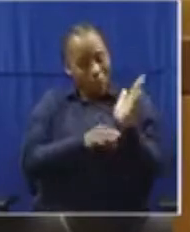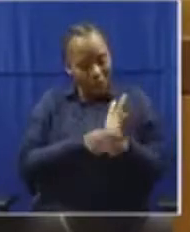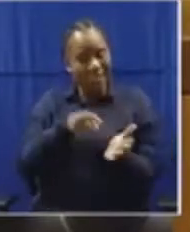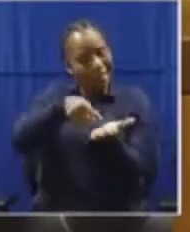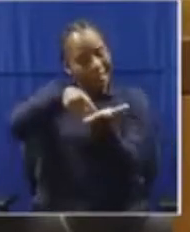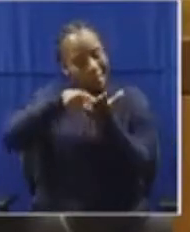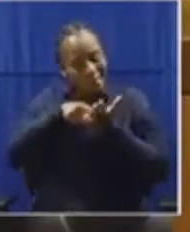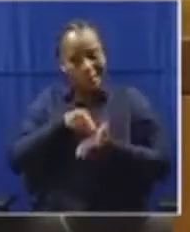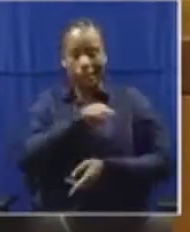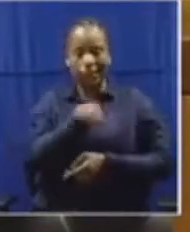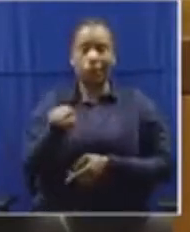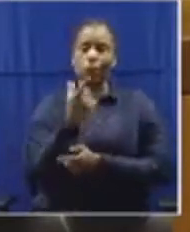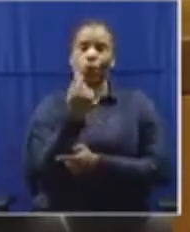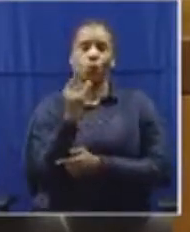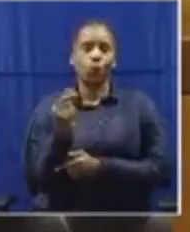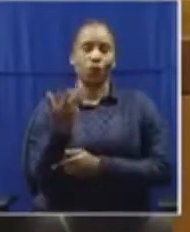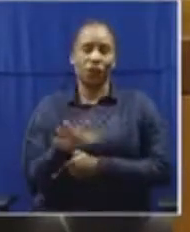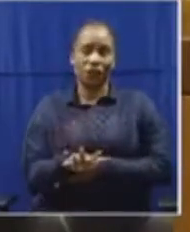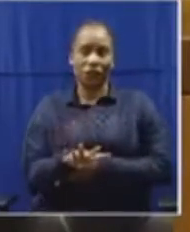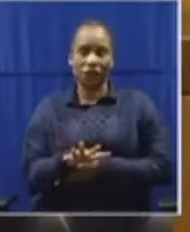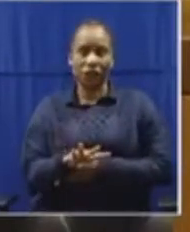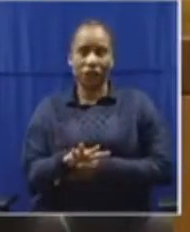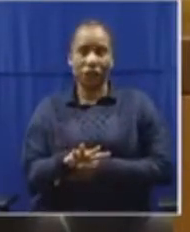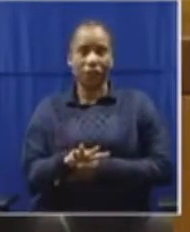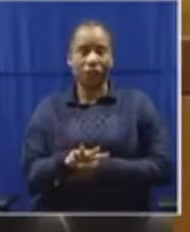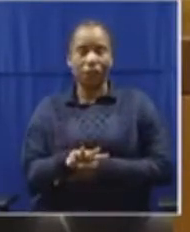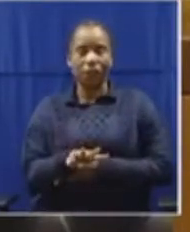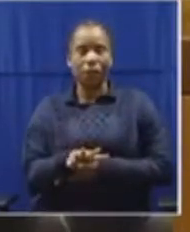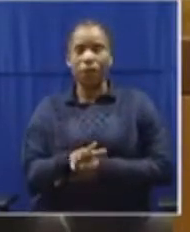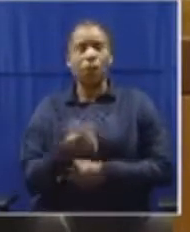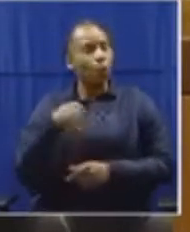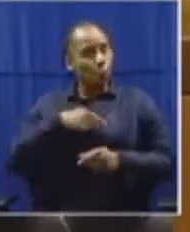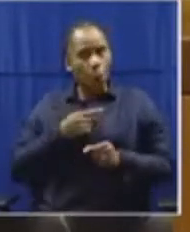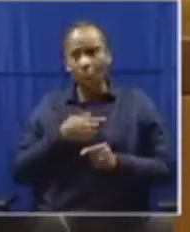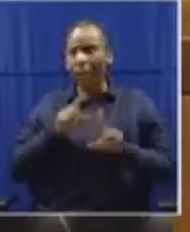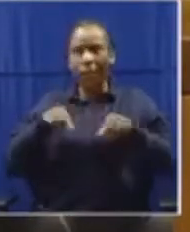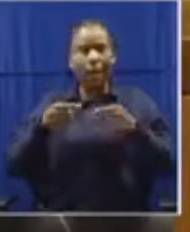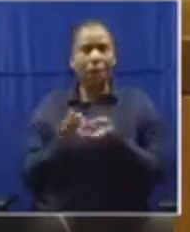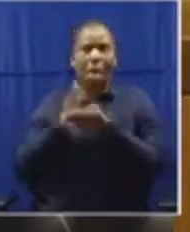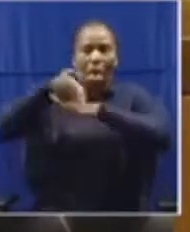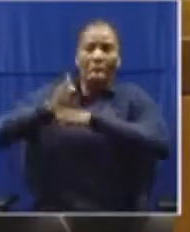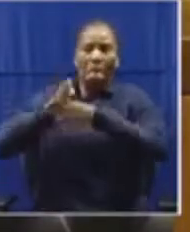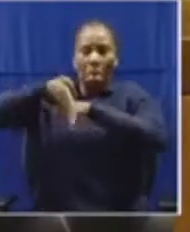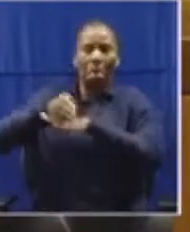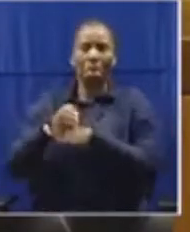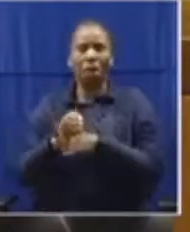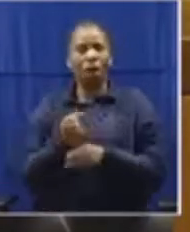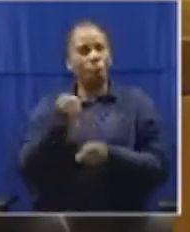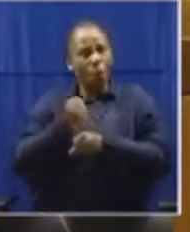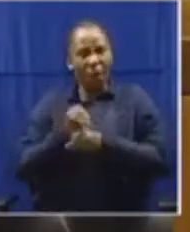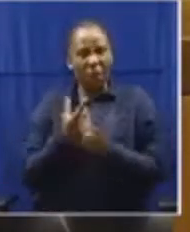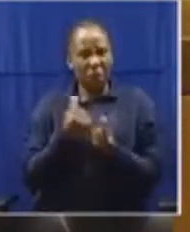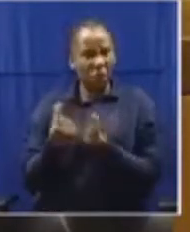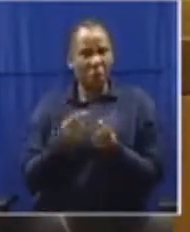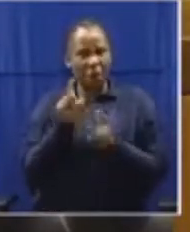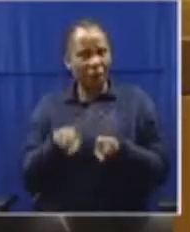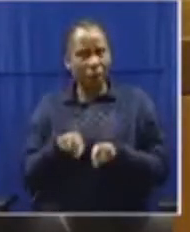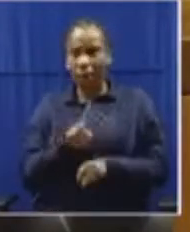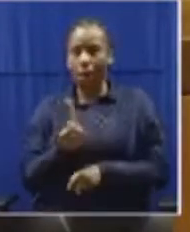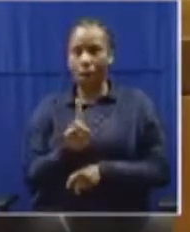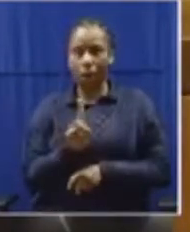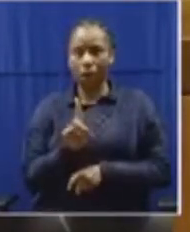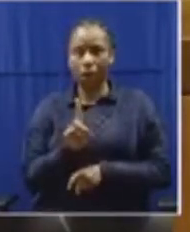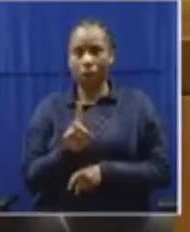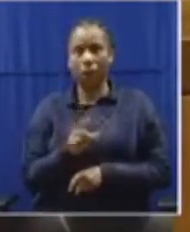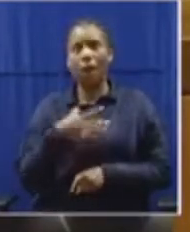do. And let us not interfere in the work that they have to do. I would like to